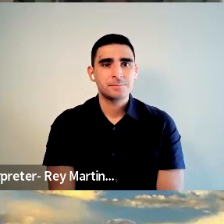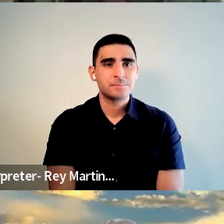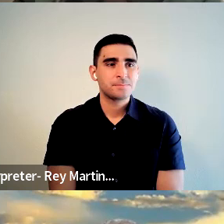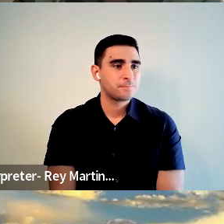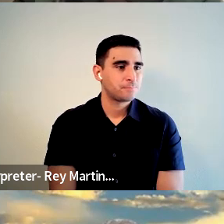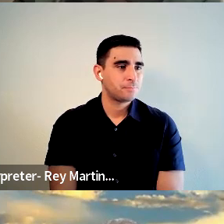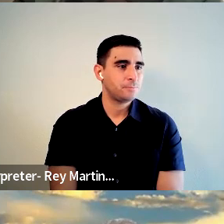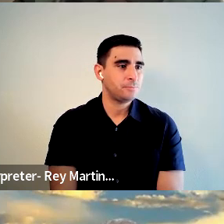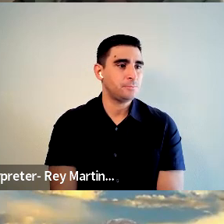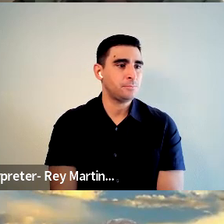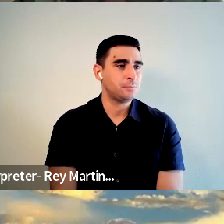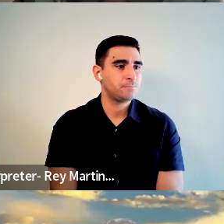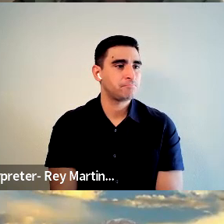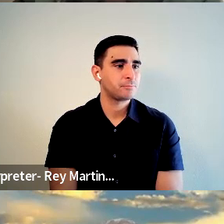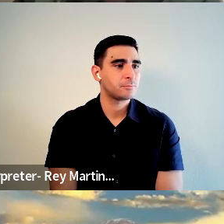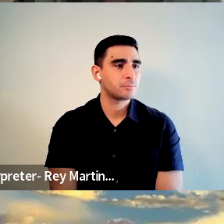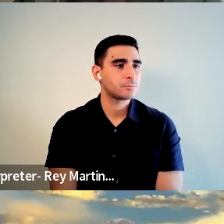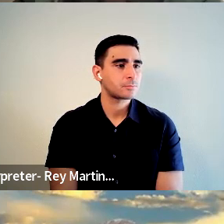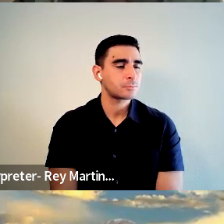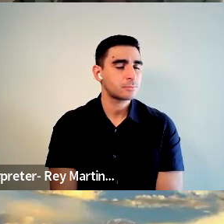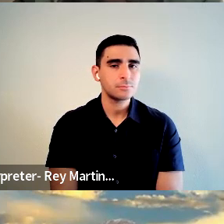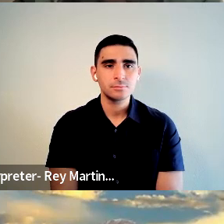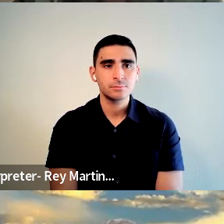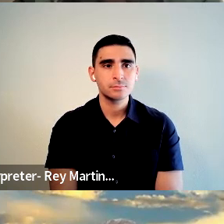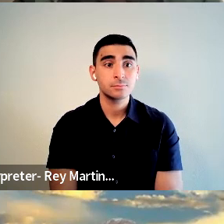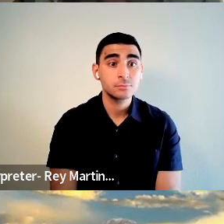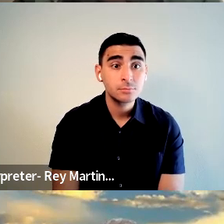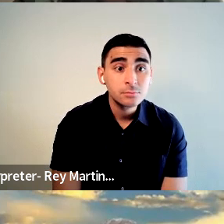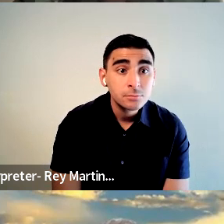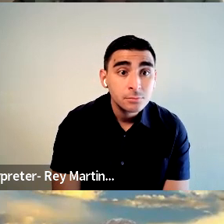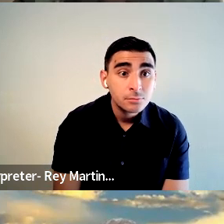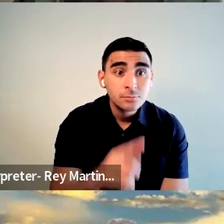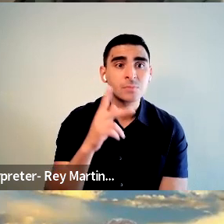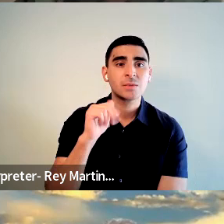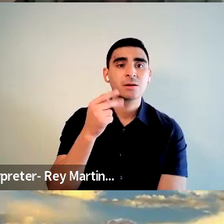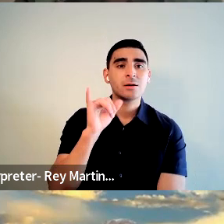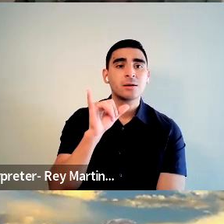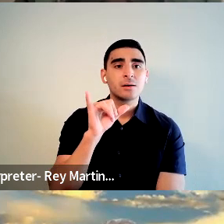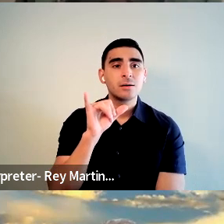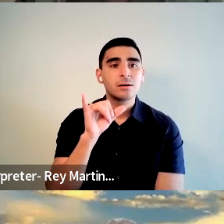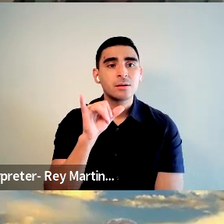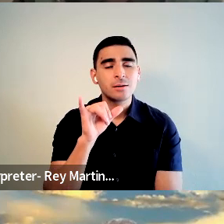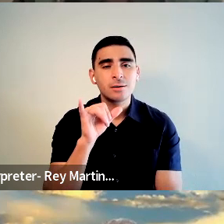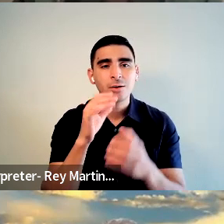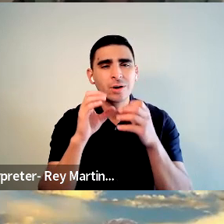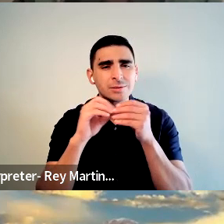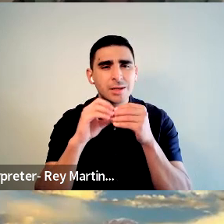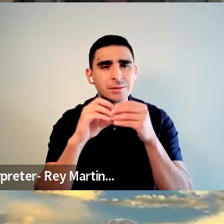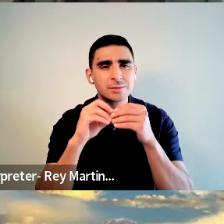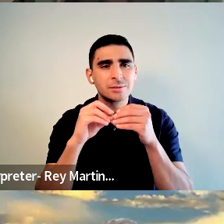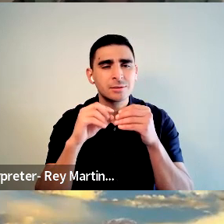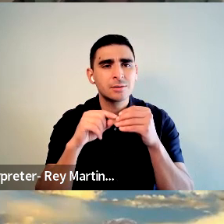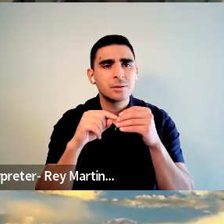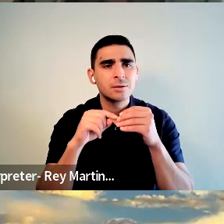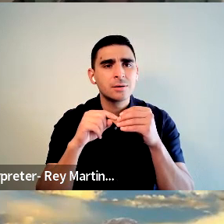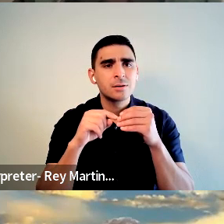Kathy has a question. I do. I have a comment first, of course. And I'm